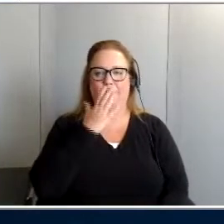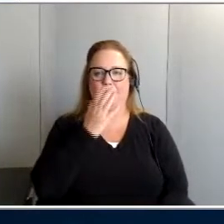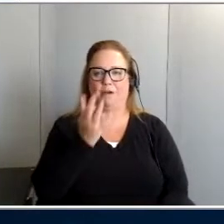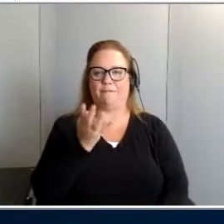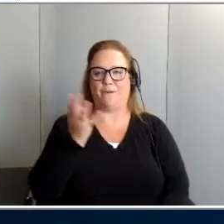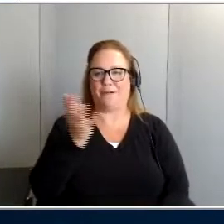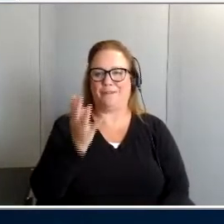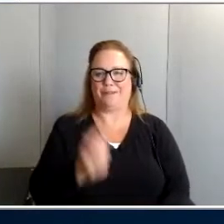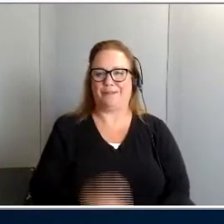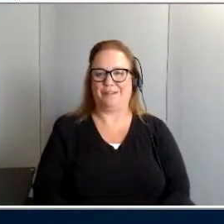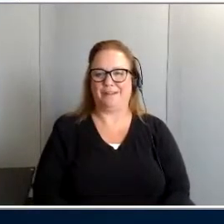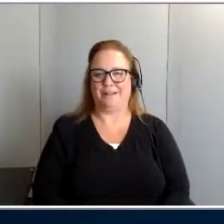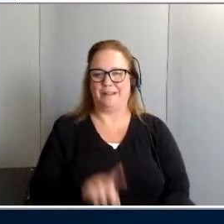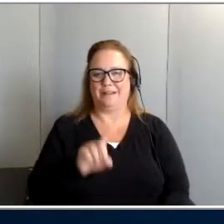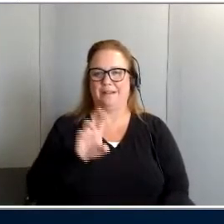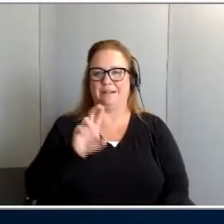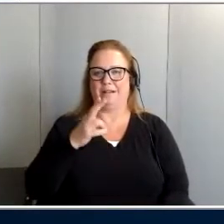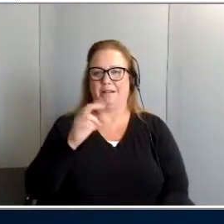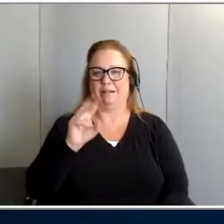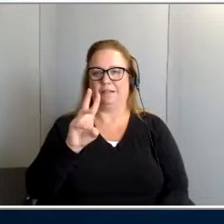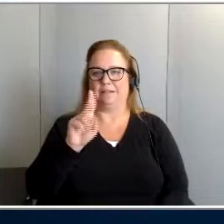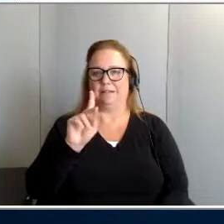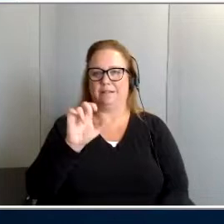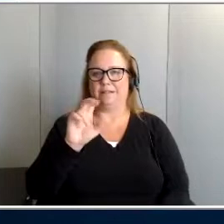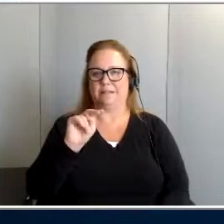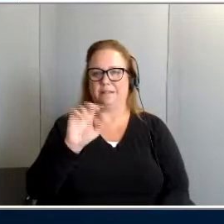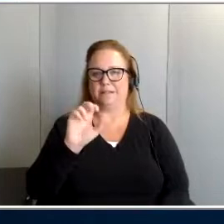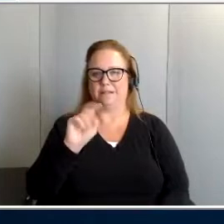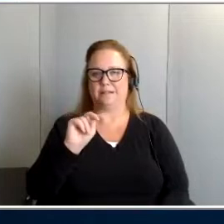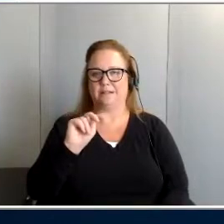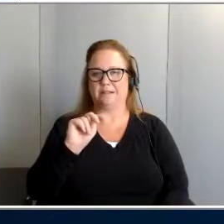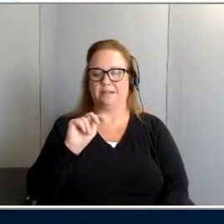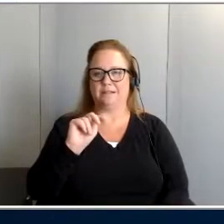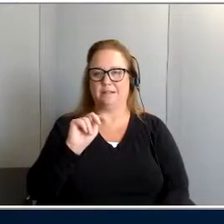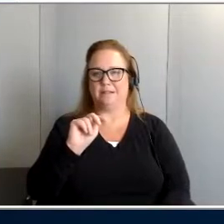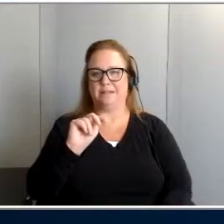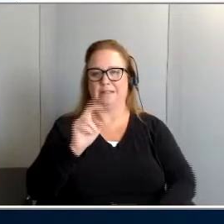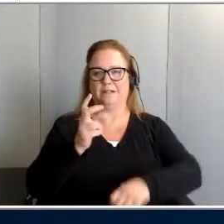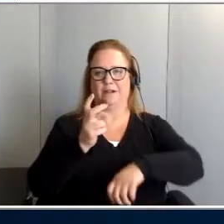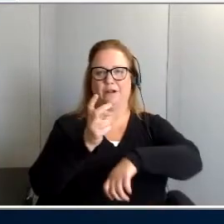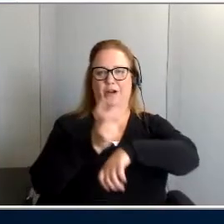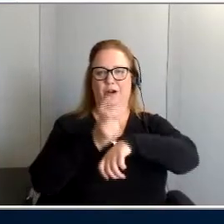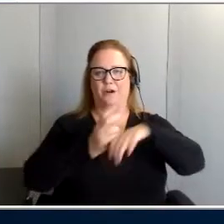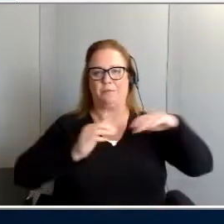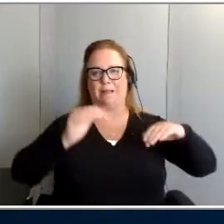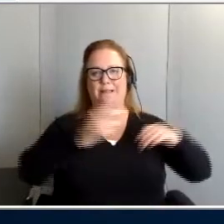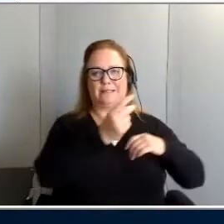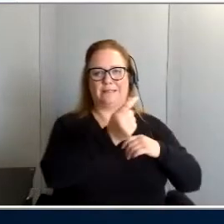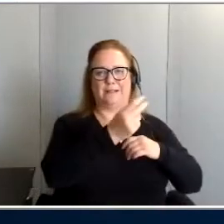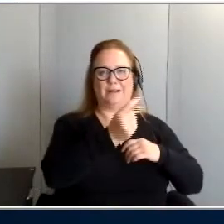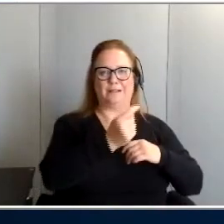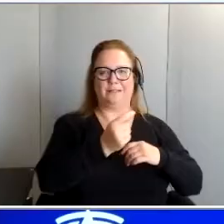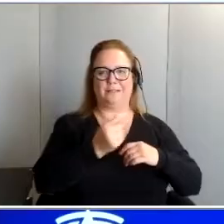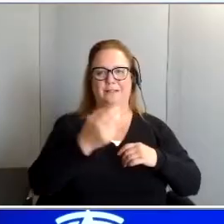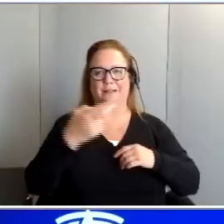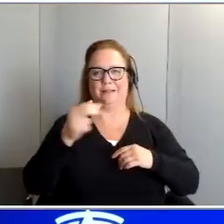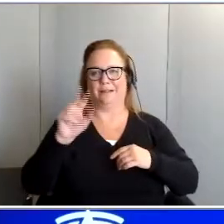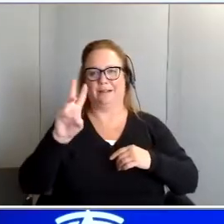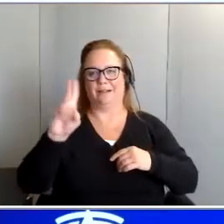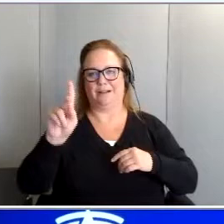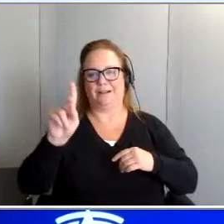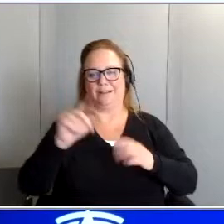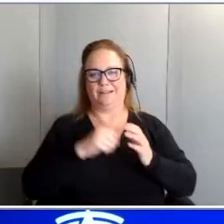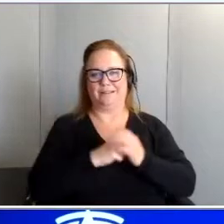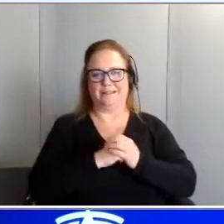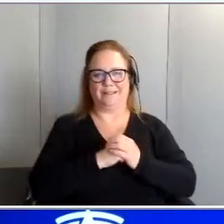this morning. Dr. Hawkins, and final thoughts. I'm sorry, I mean, Yeah. you're kind of hard. I mean, dogs, Hawk, Yeah. you know. Sorry, it